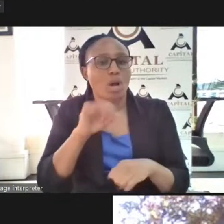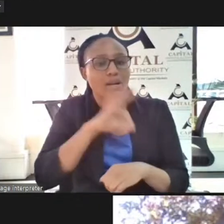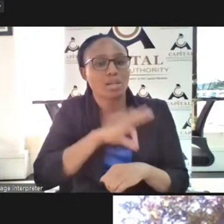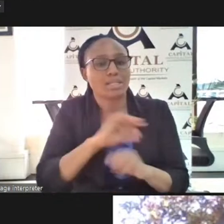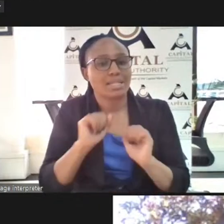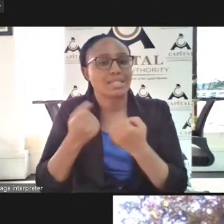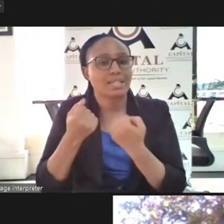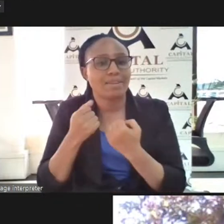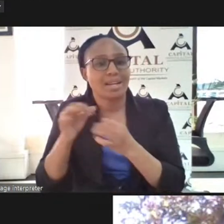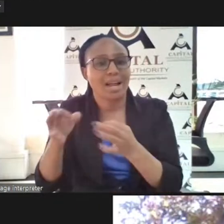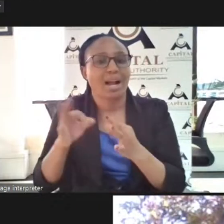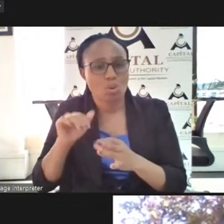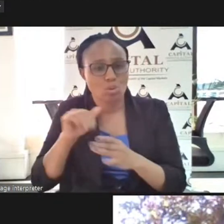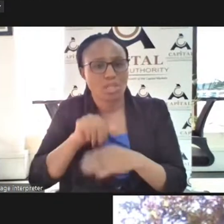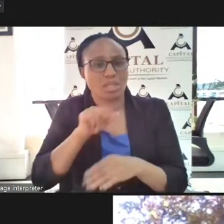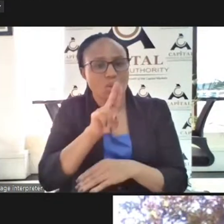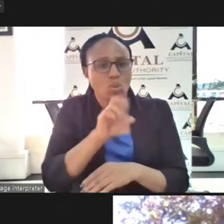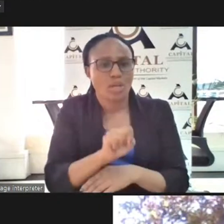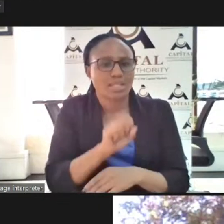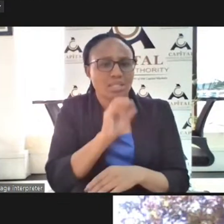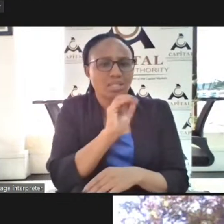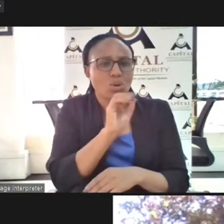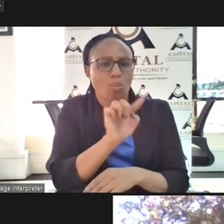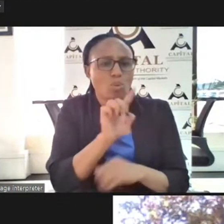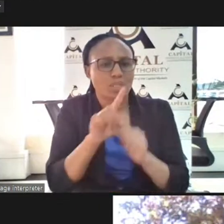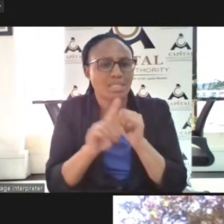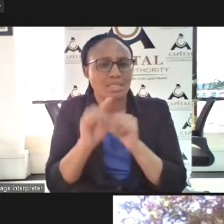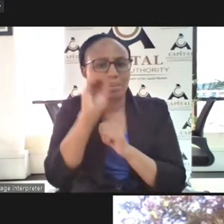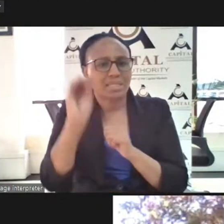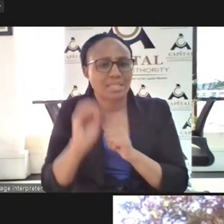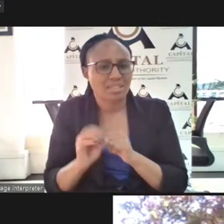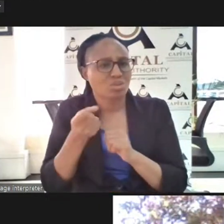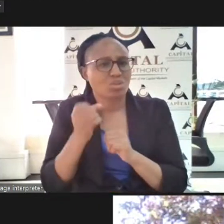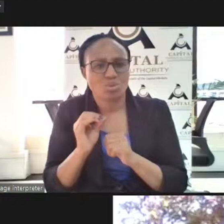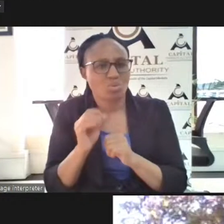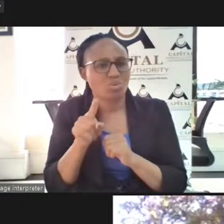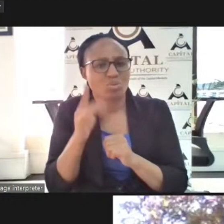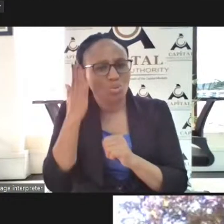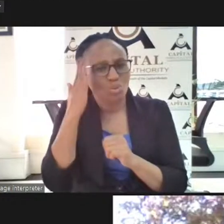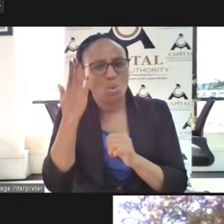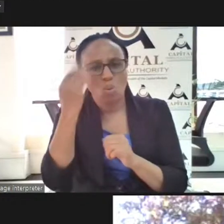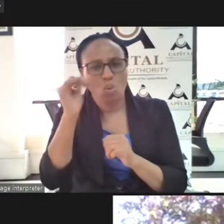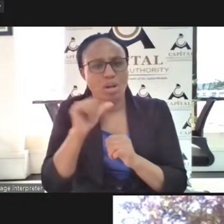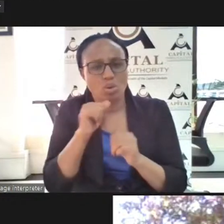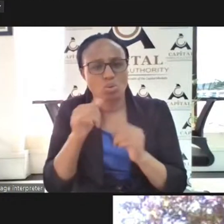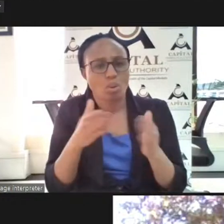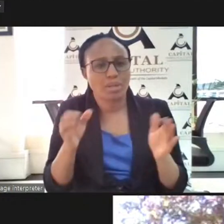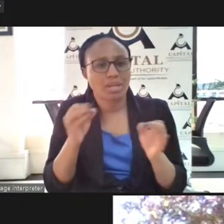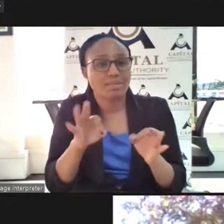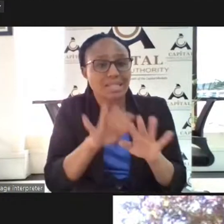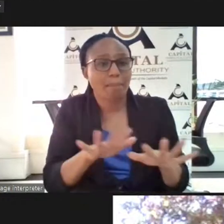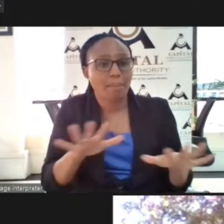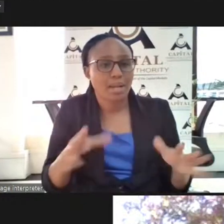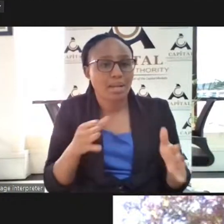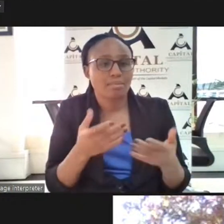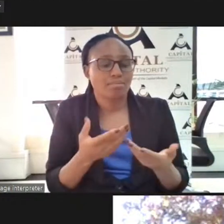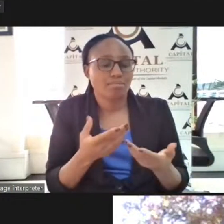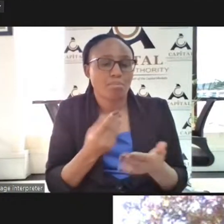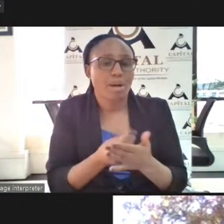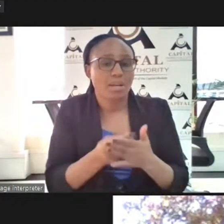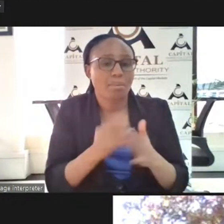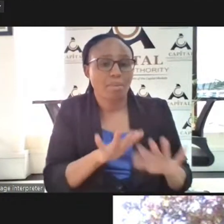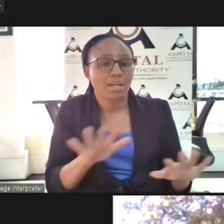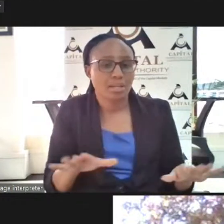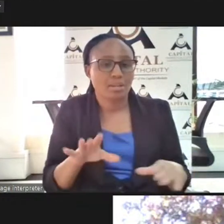in the US, and it's 0.6%. And so, why not open, even if it's a money market fund in US dollars